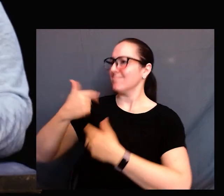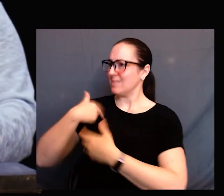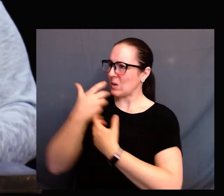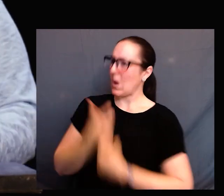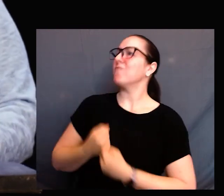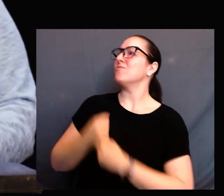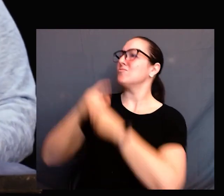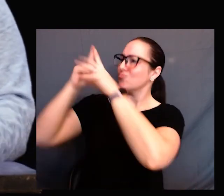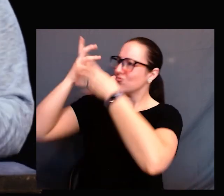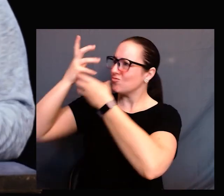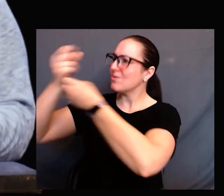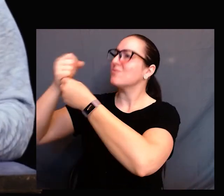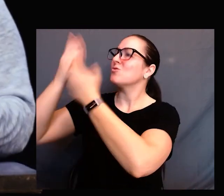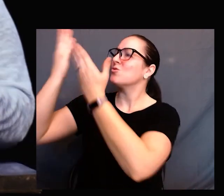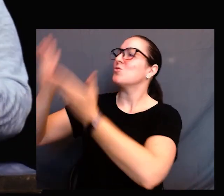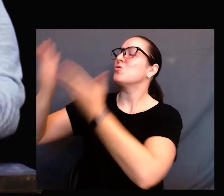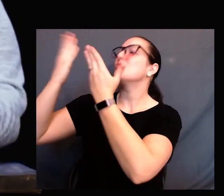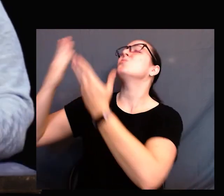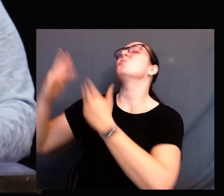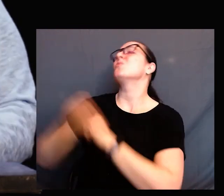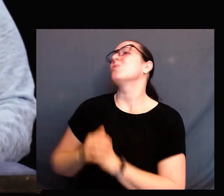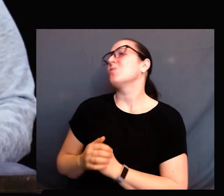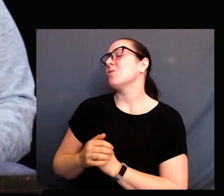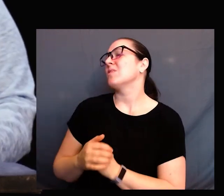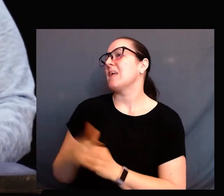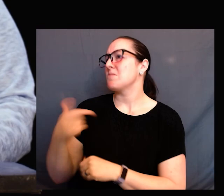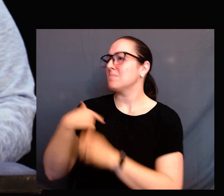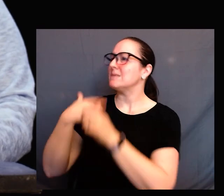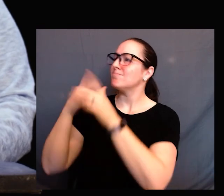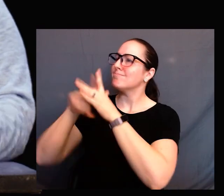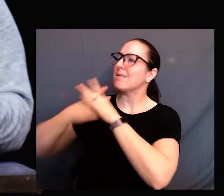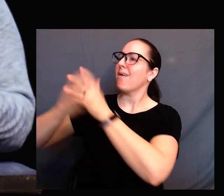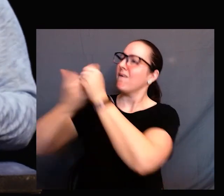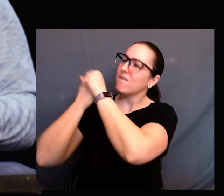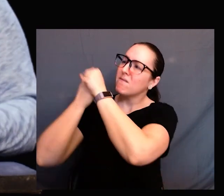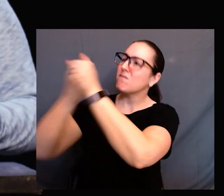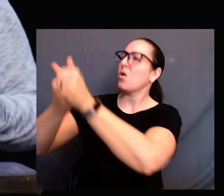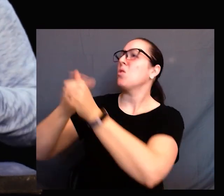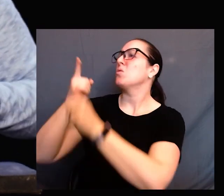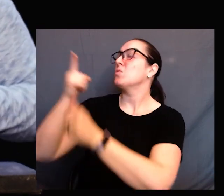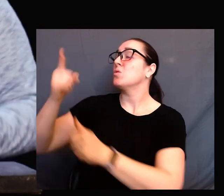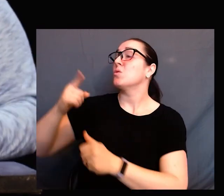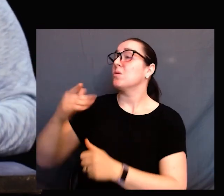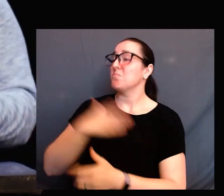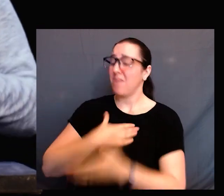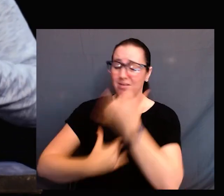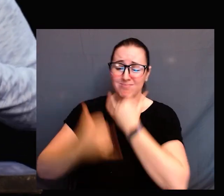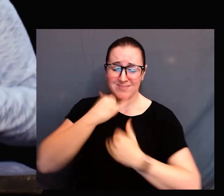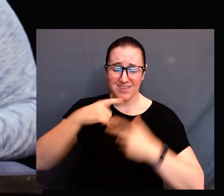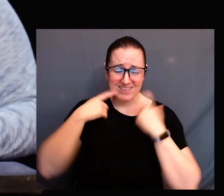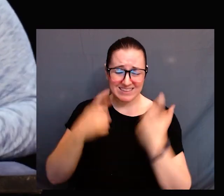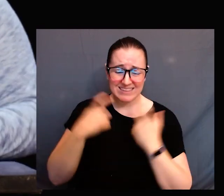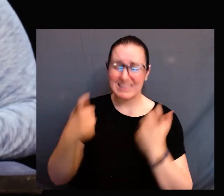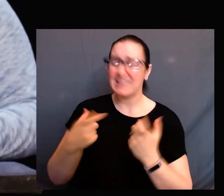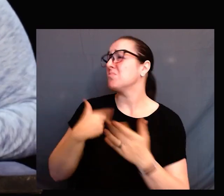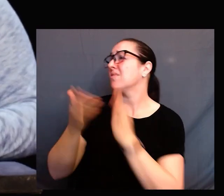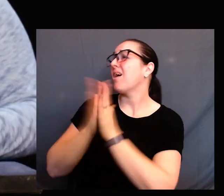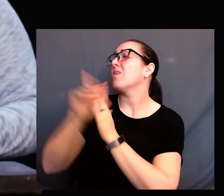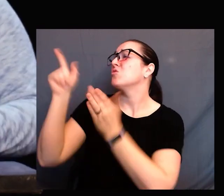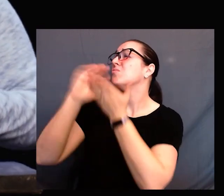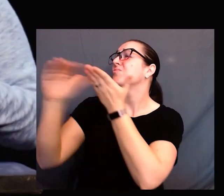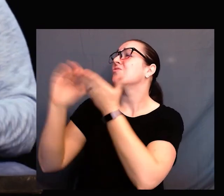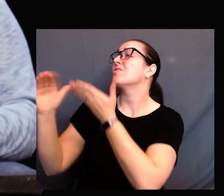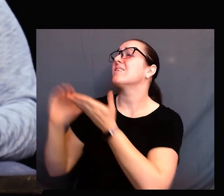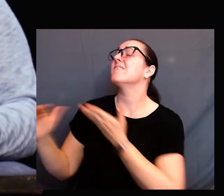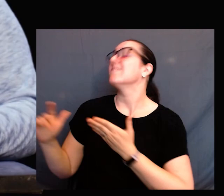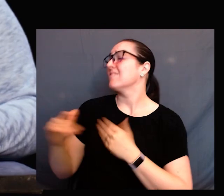put my trust in you, to begin to follow you. I ask you to forgive me of my sins, that you would come into my life.